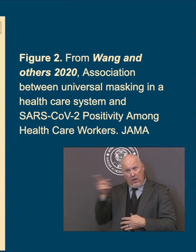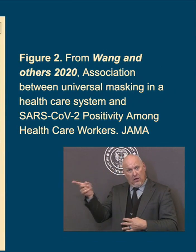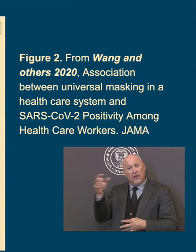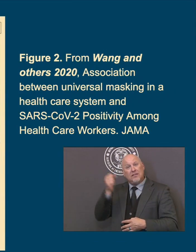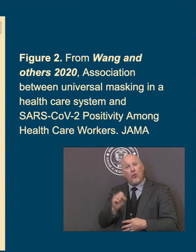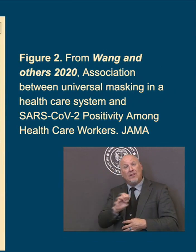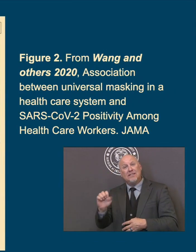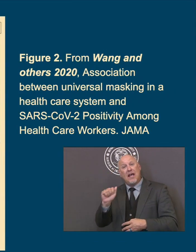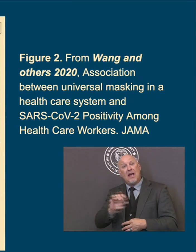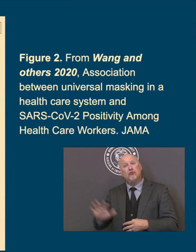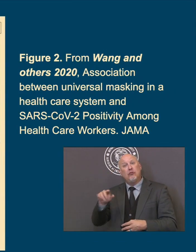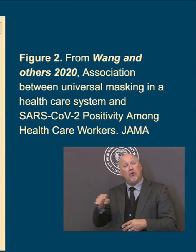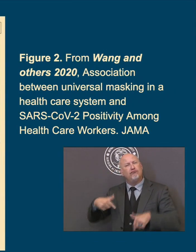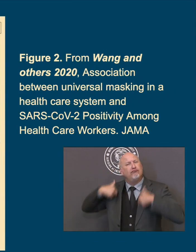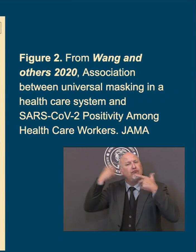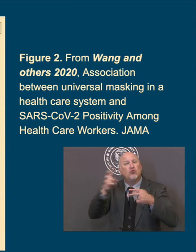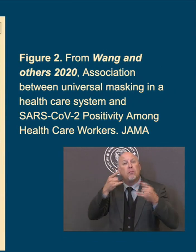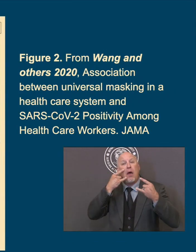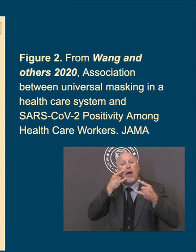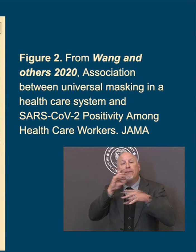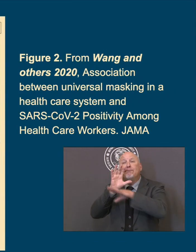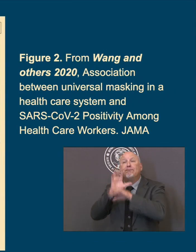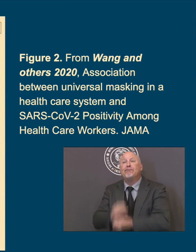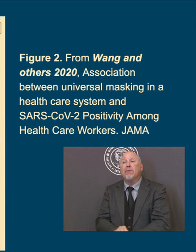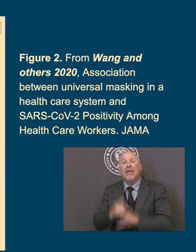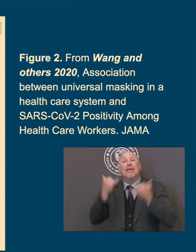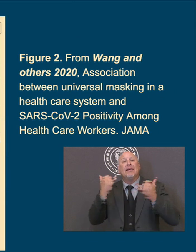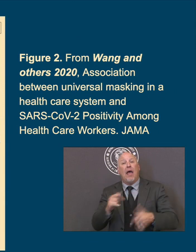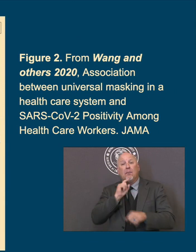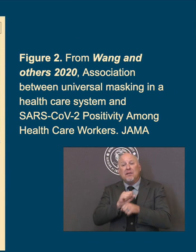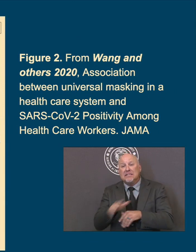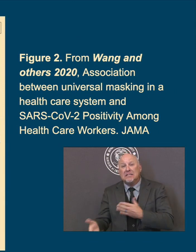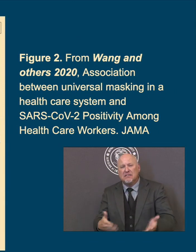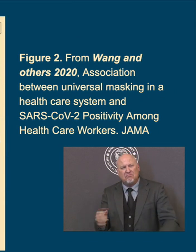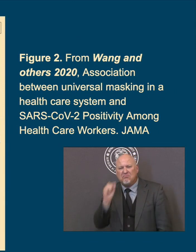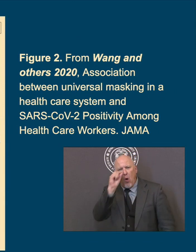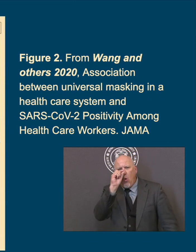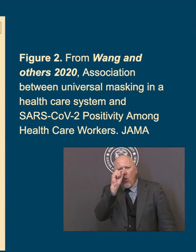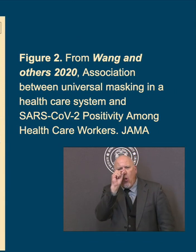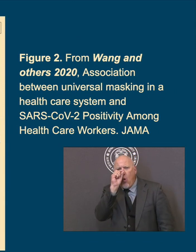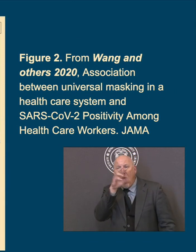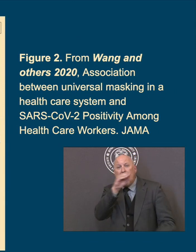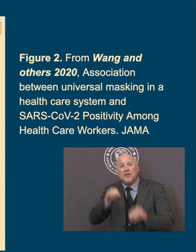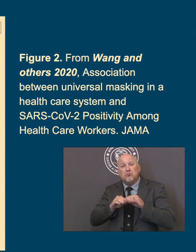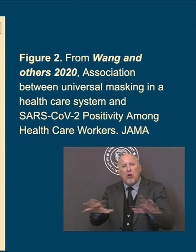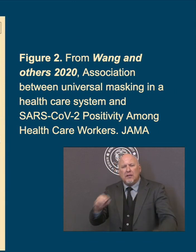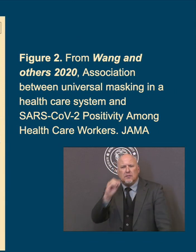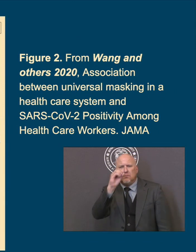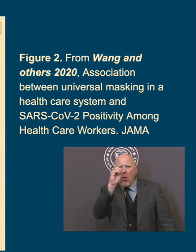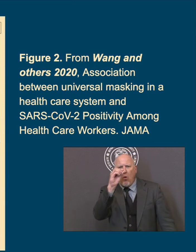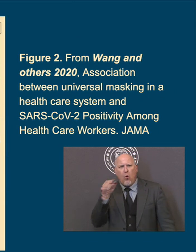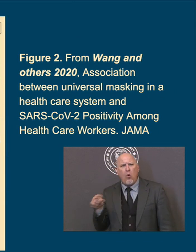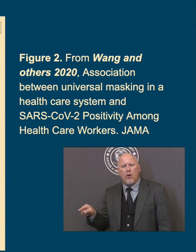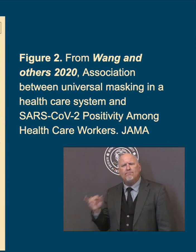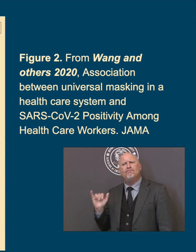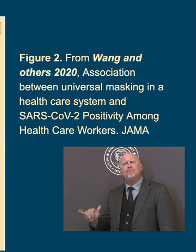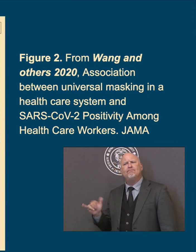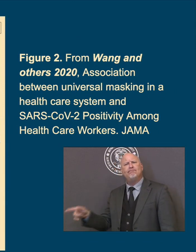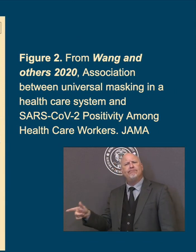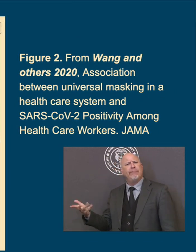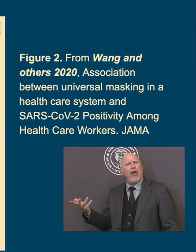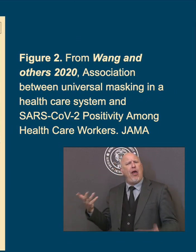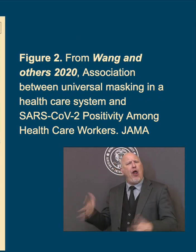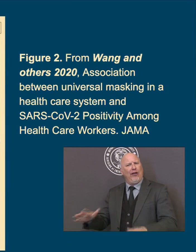The first one was a comparative study, and there's some issues there in establishing the cause, what's making those differences. So now we know from